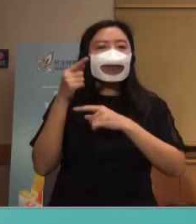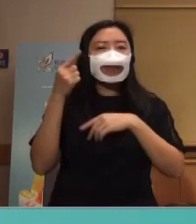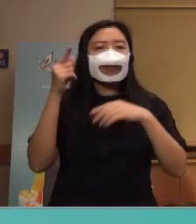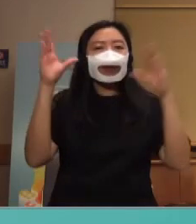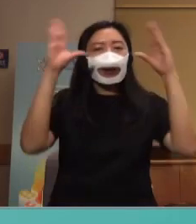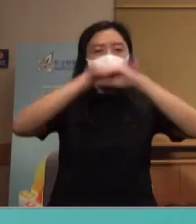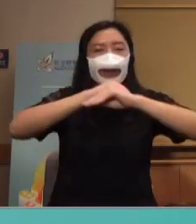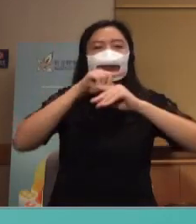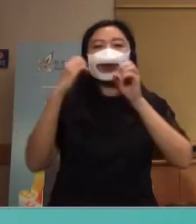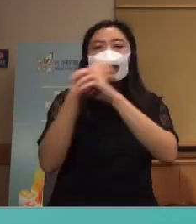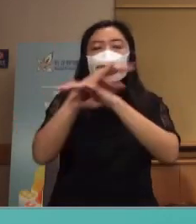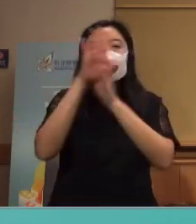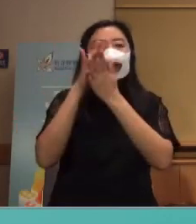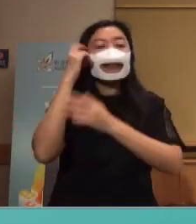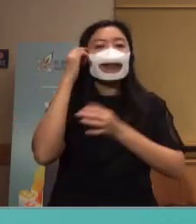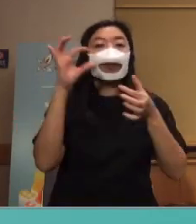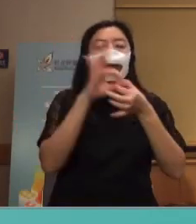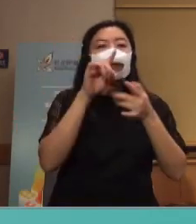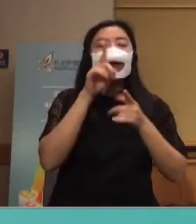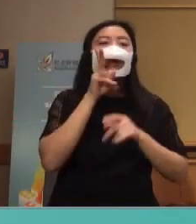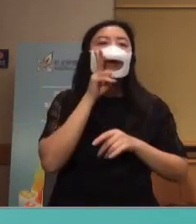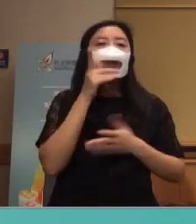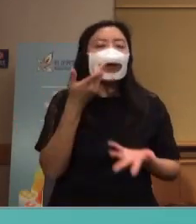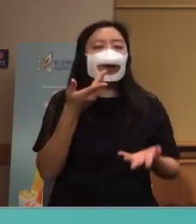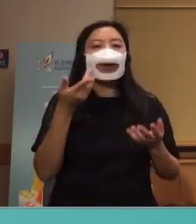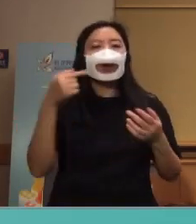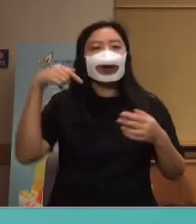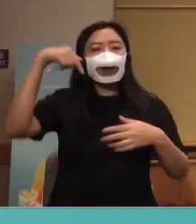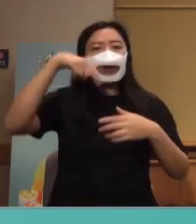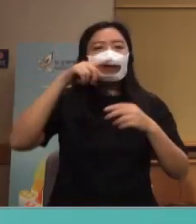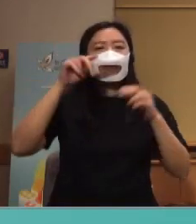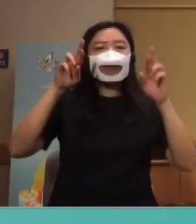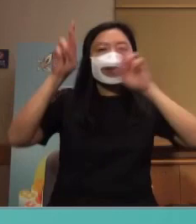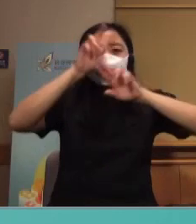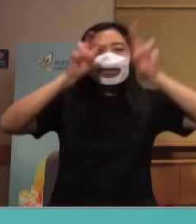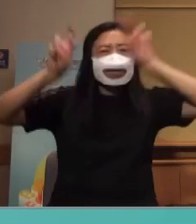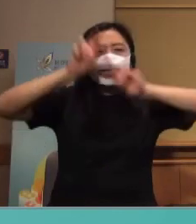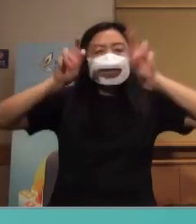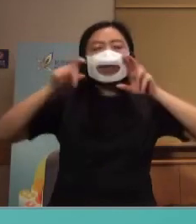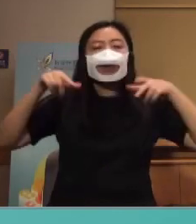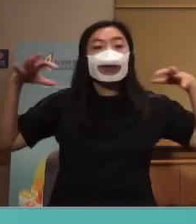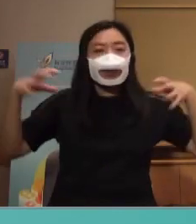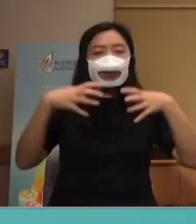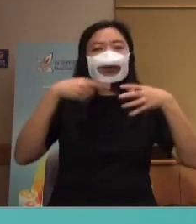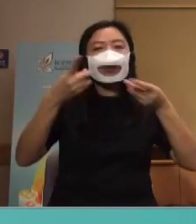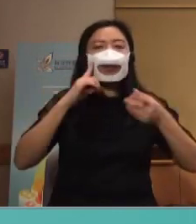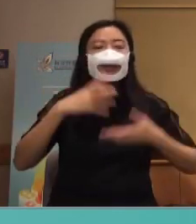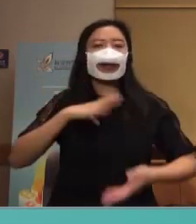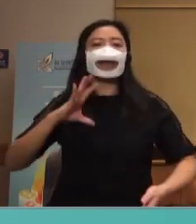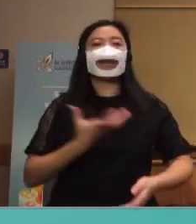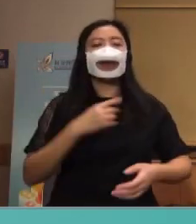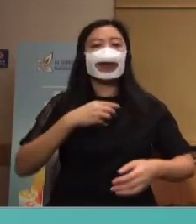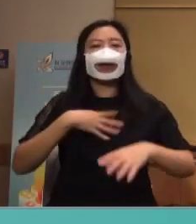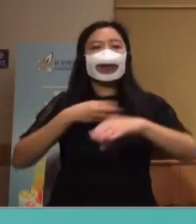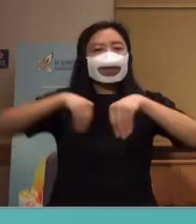blind experience to create empathy. And they've been around for 15 years as a social enterprise, but now they're venturing